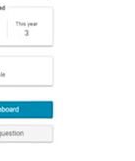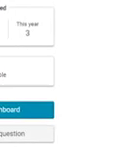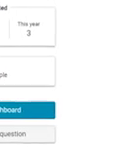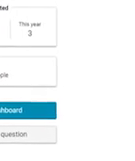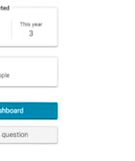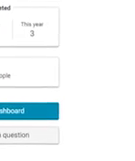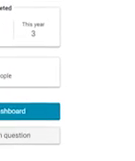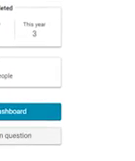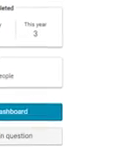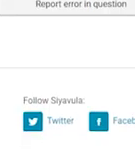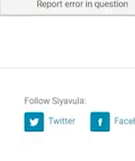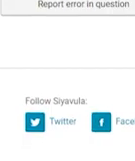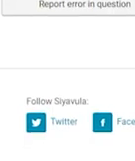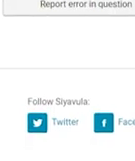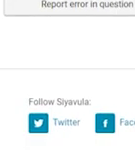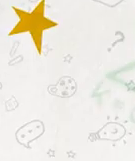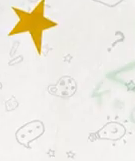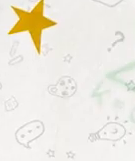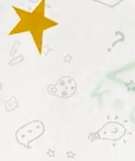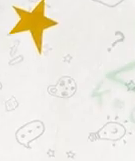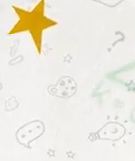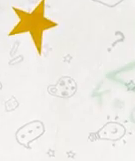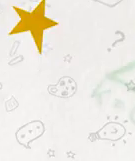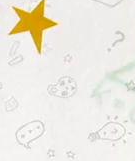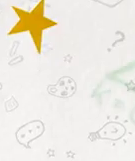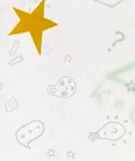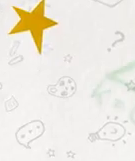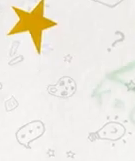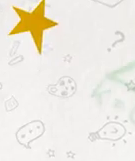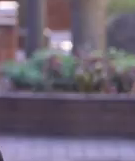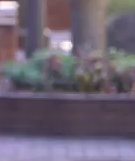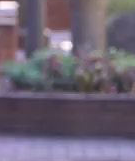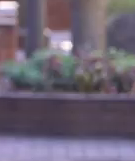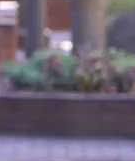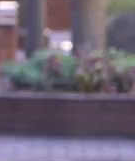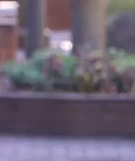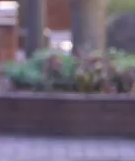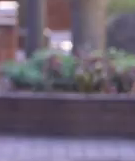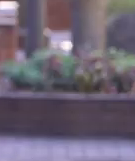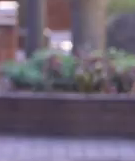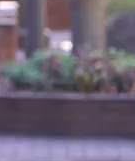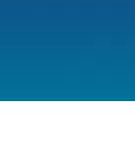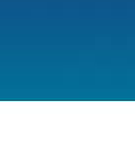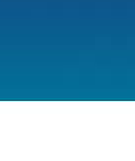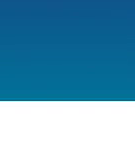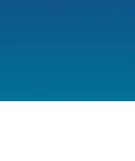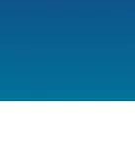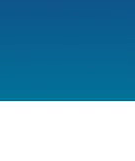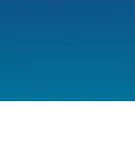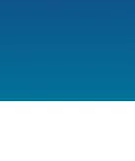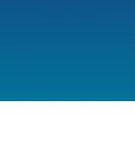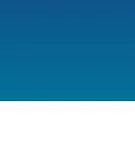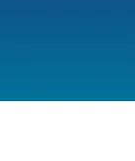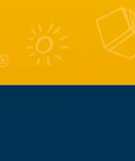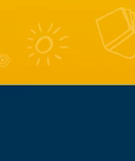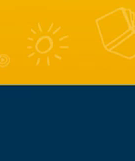practice maths and science questions online with great prizes for both learners and teachers. It's a chance for you to learn and win. To enter,